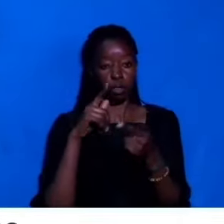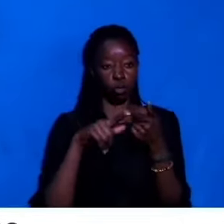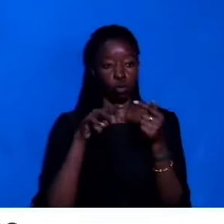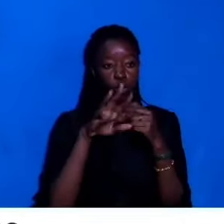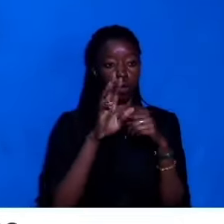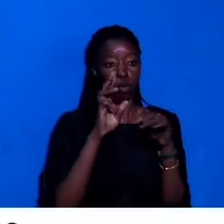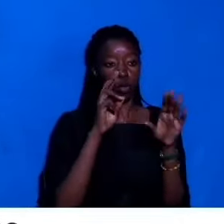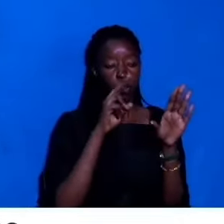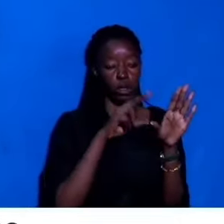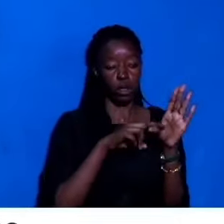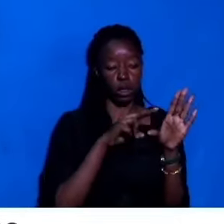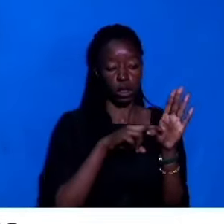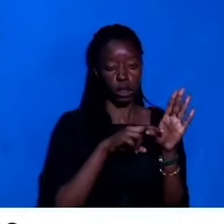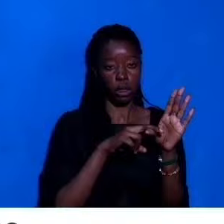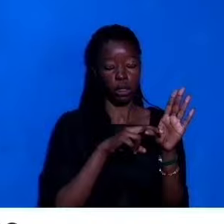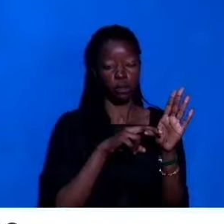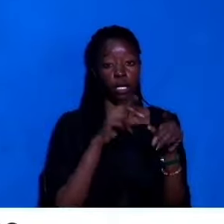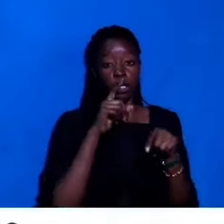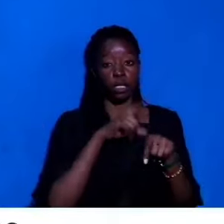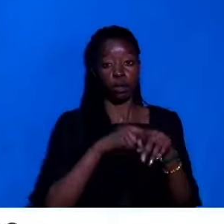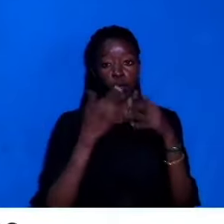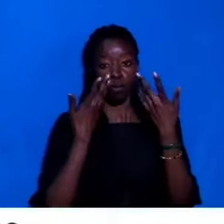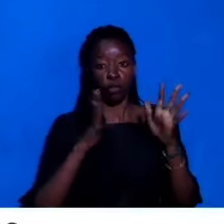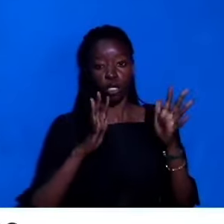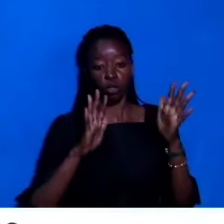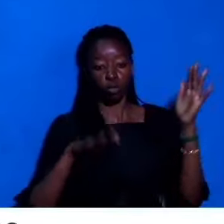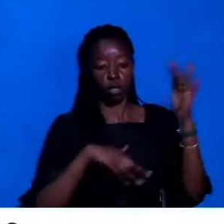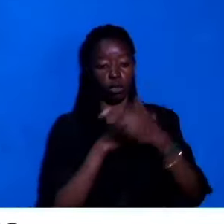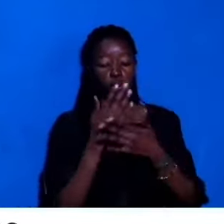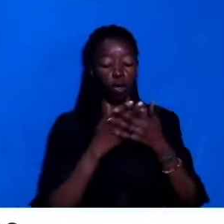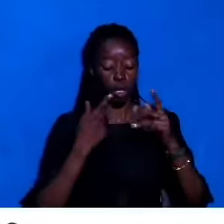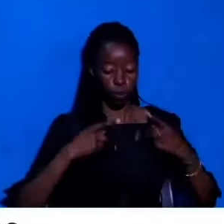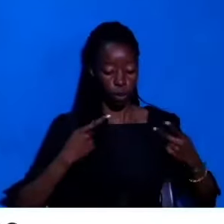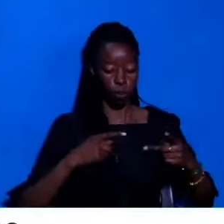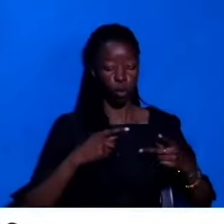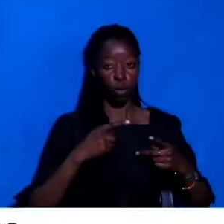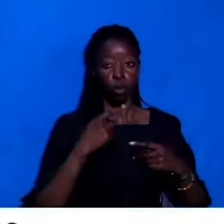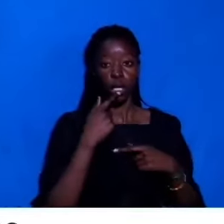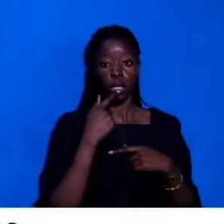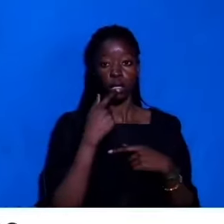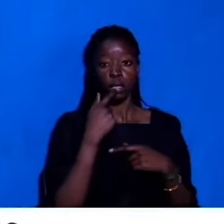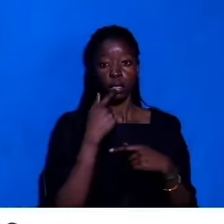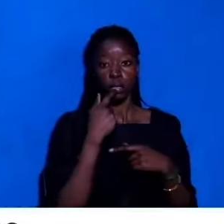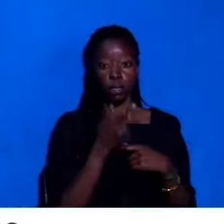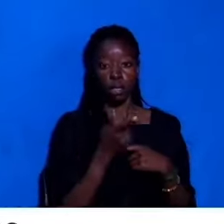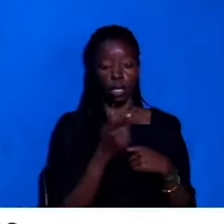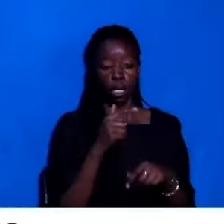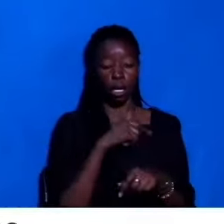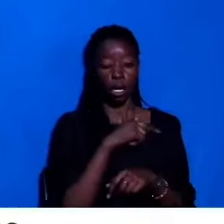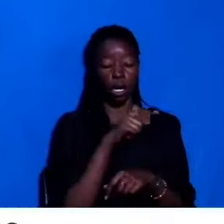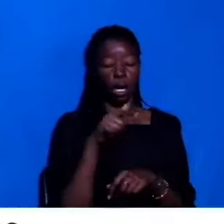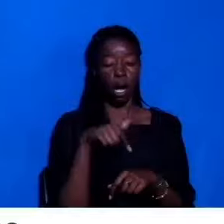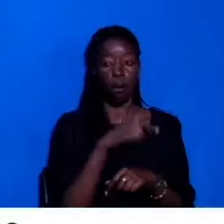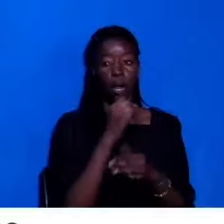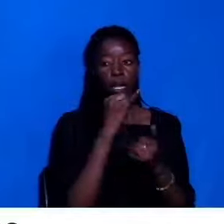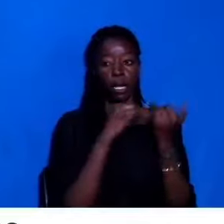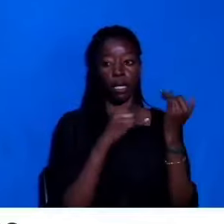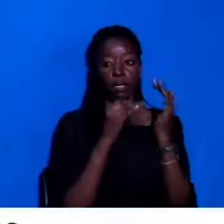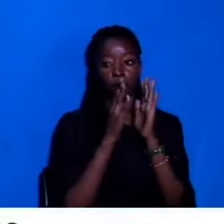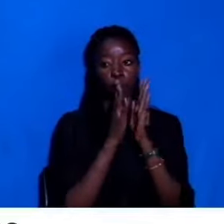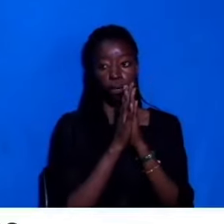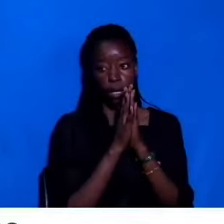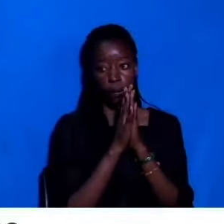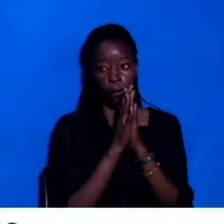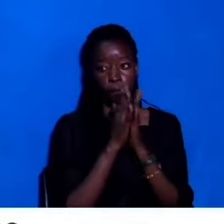everybody, we will say a benediction. But the way to do it so that we can save on time, even if you have sent